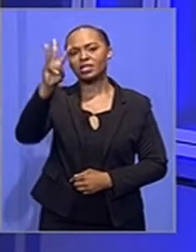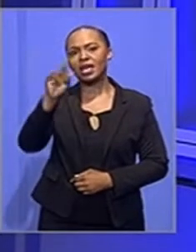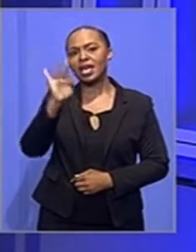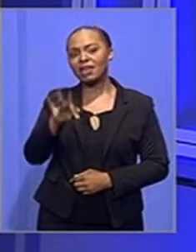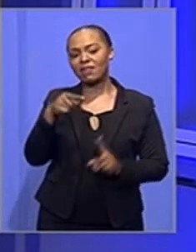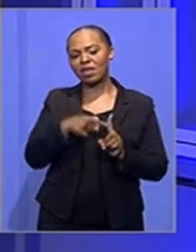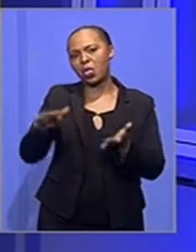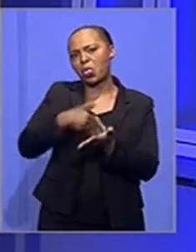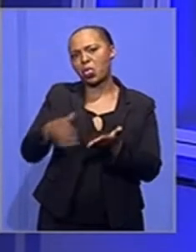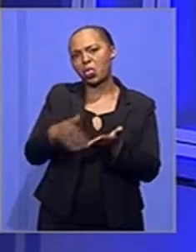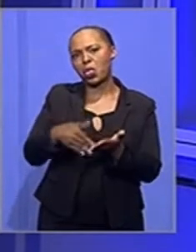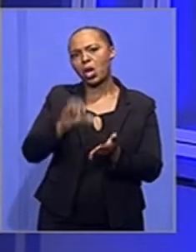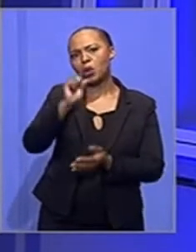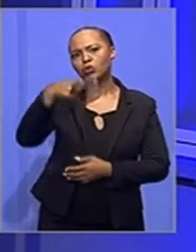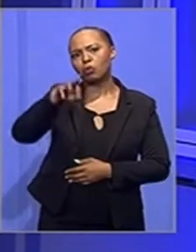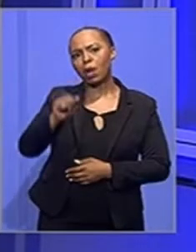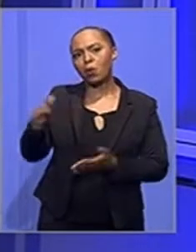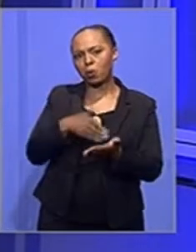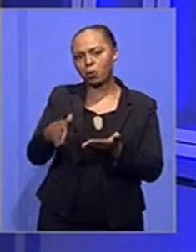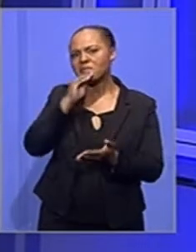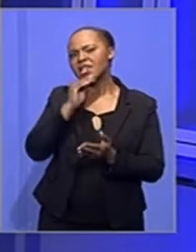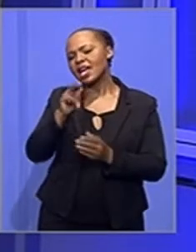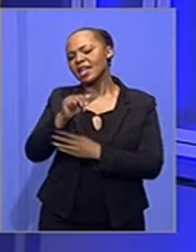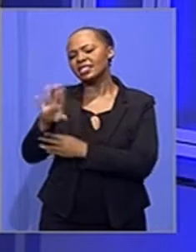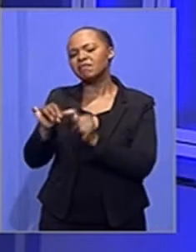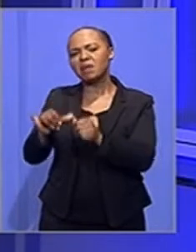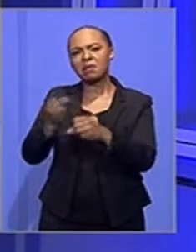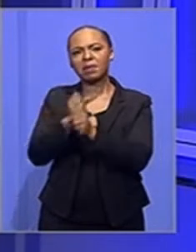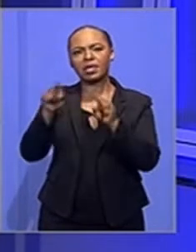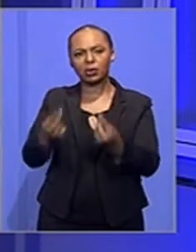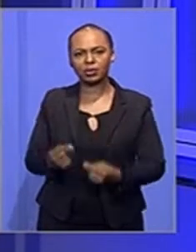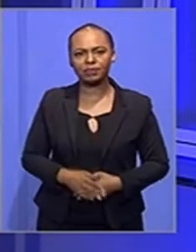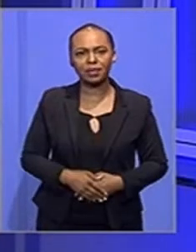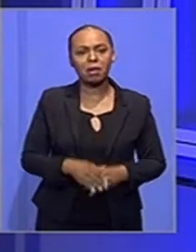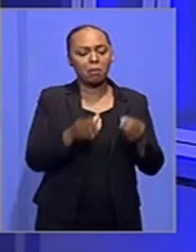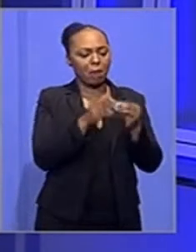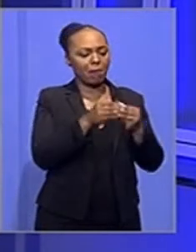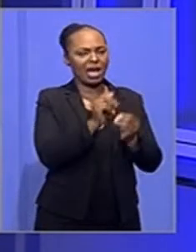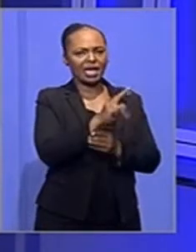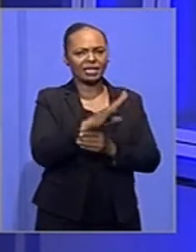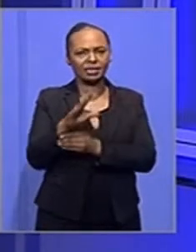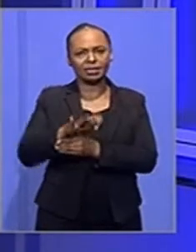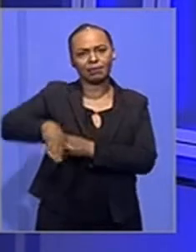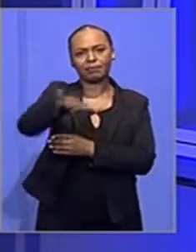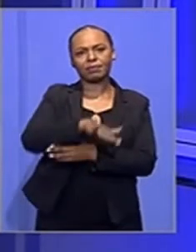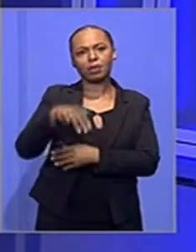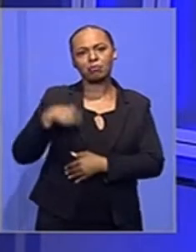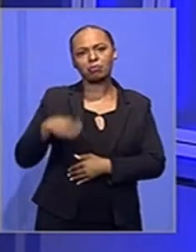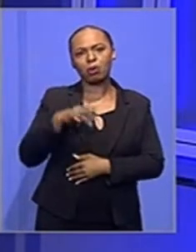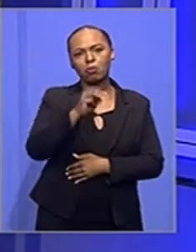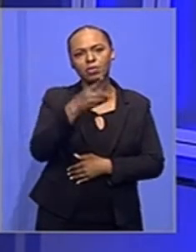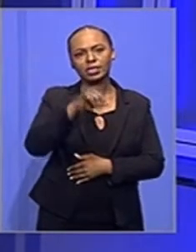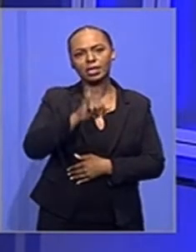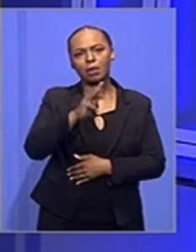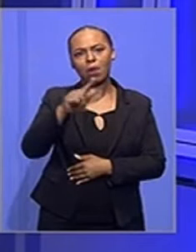ntle le tonakgolo ya Peleng Supra Mahumapelo. Sehlopha sa maloko a ANC a selete sa Ngaka Modiri Molema se